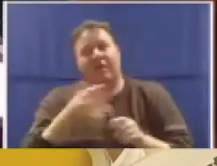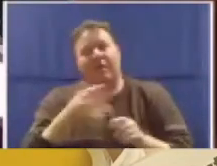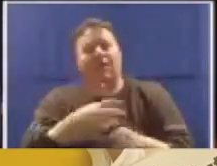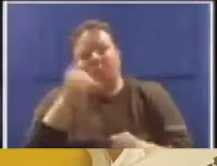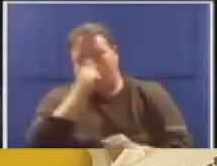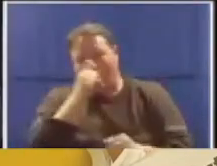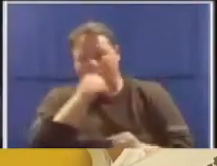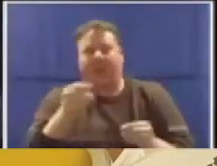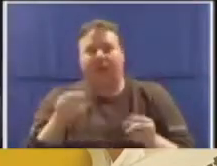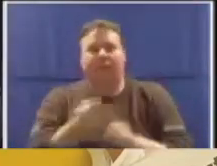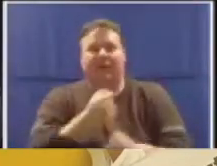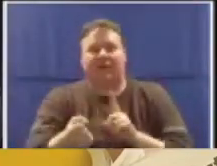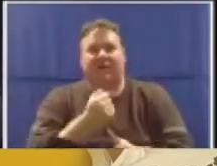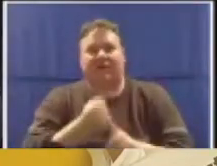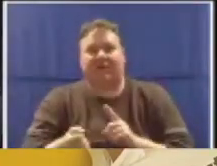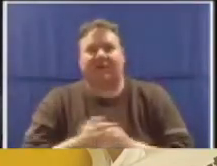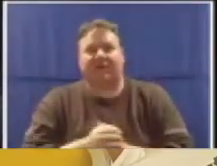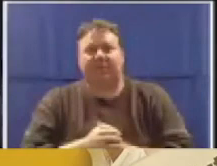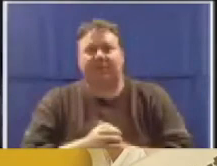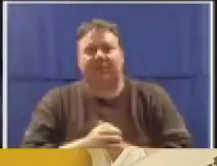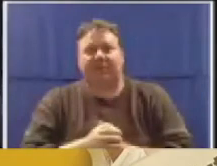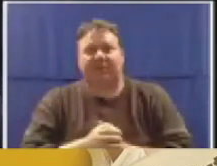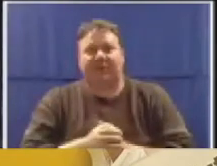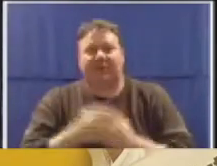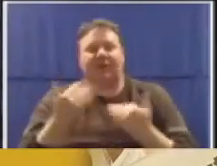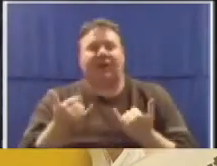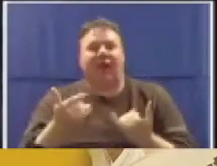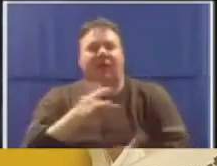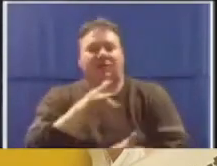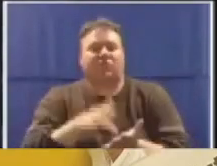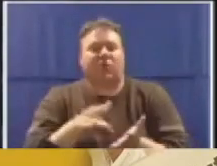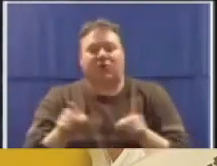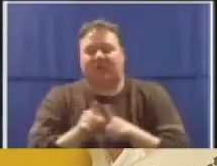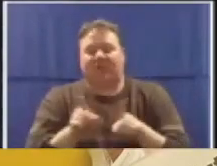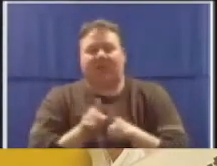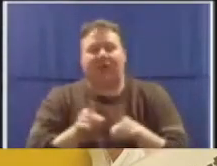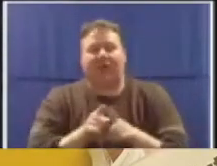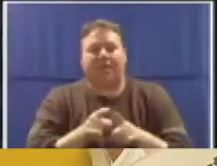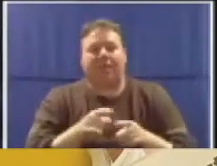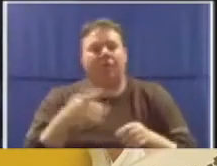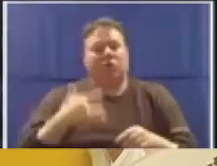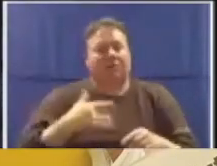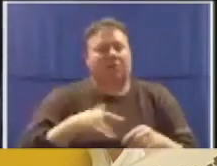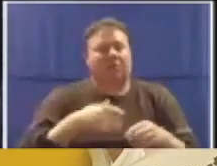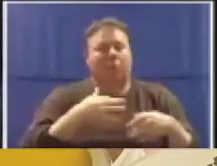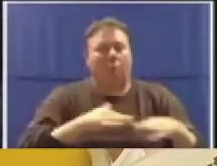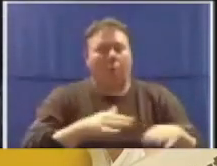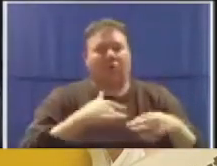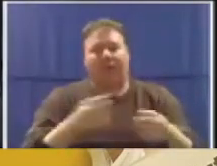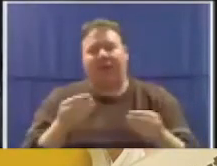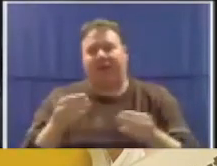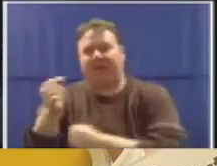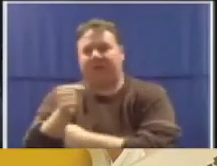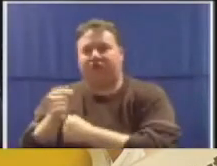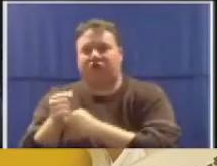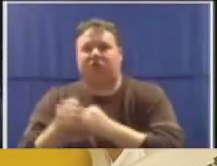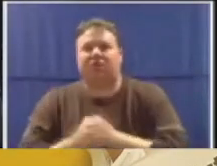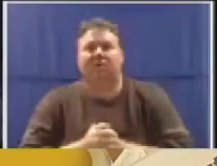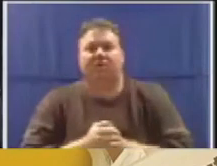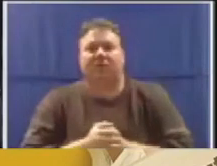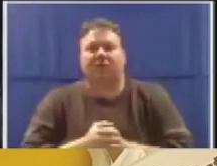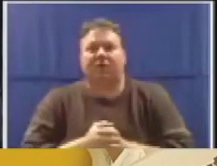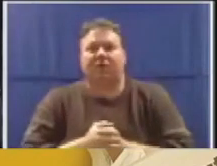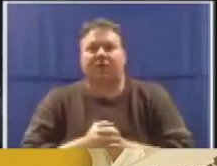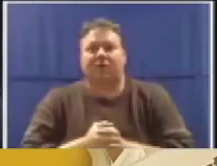the state of municipal water and electricity infrastructure. Not only are most of the network components, the